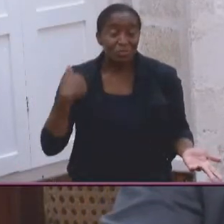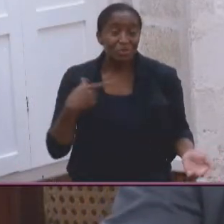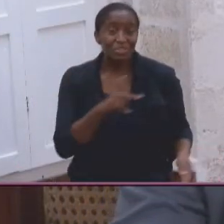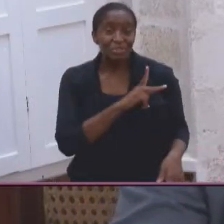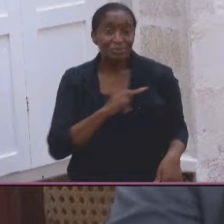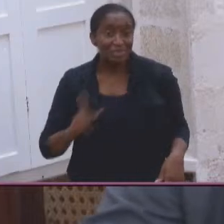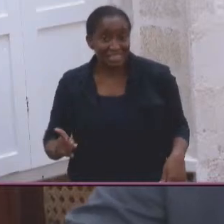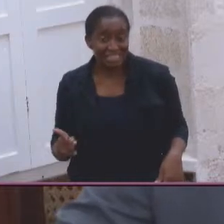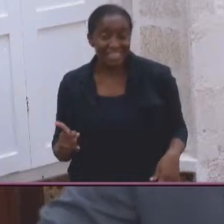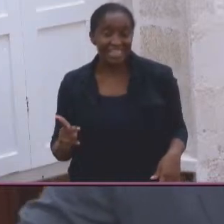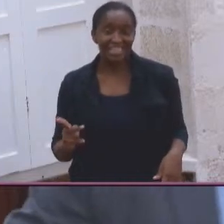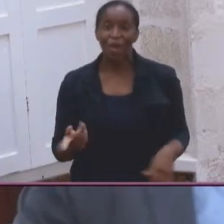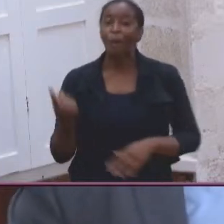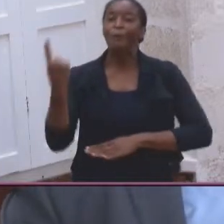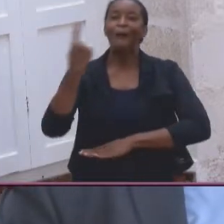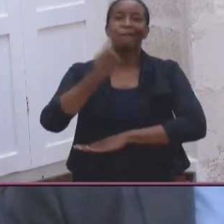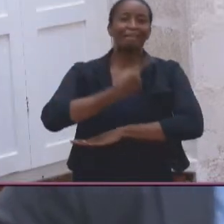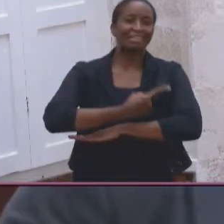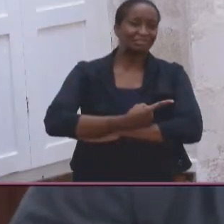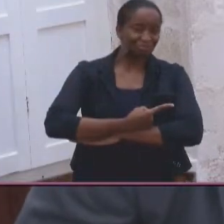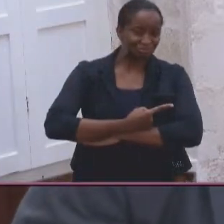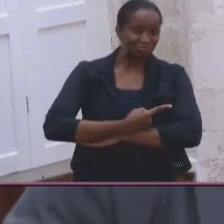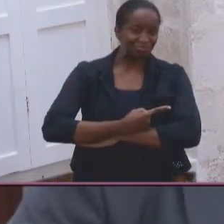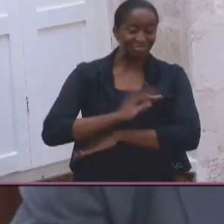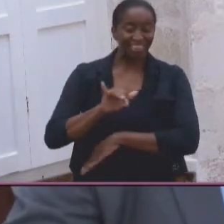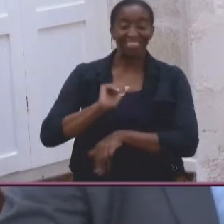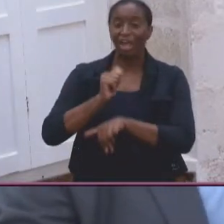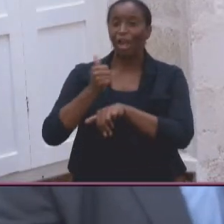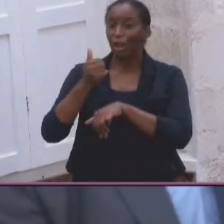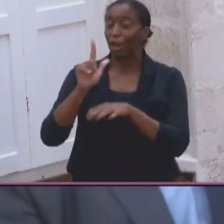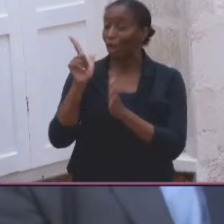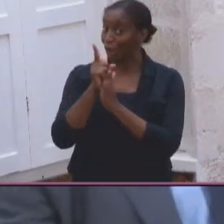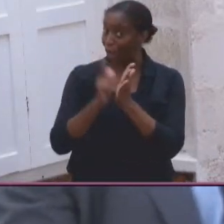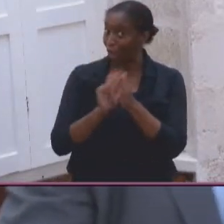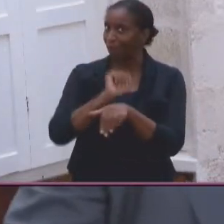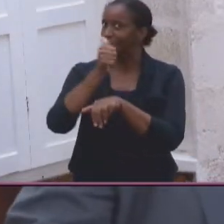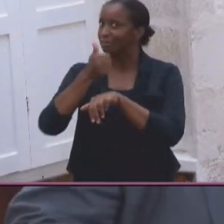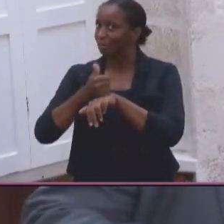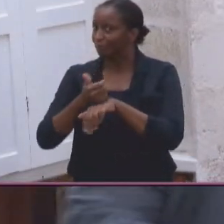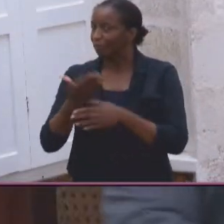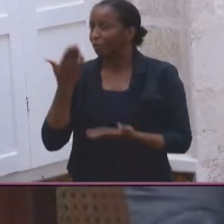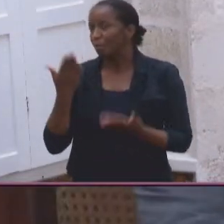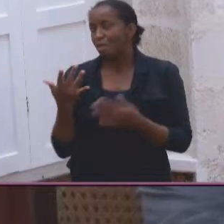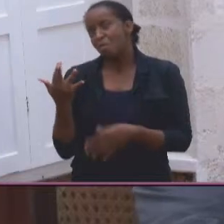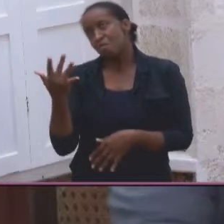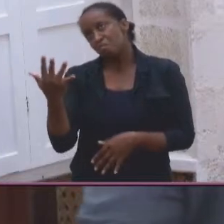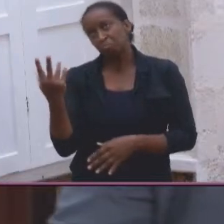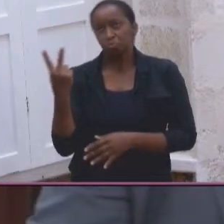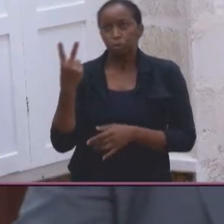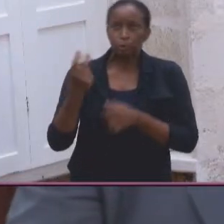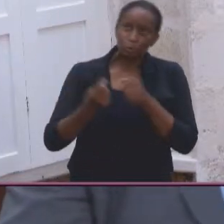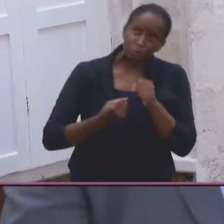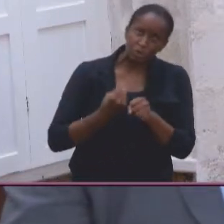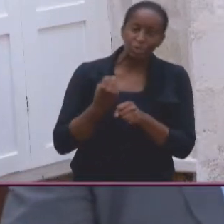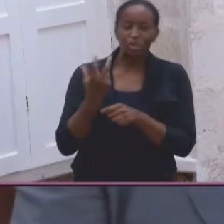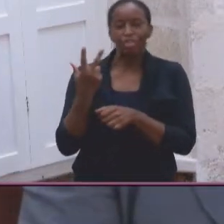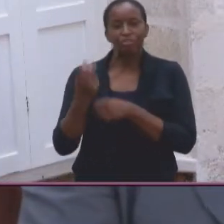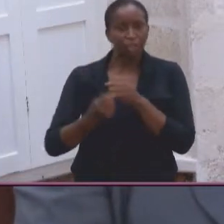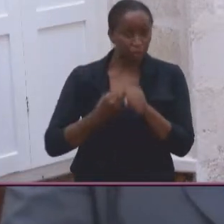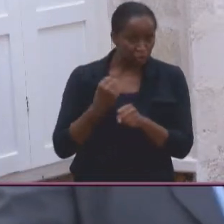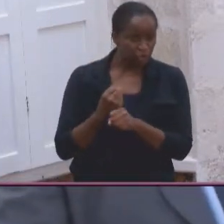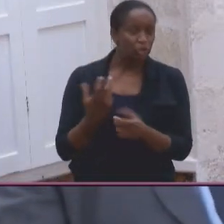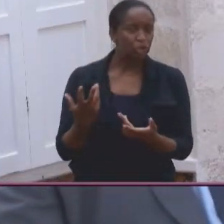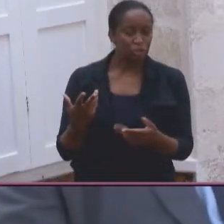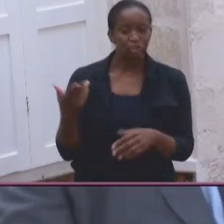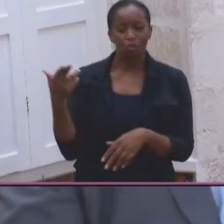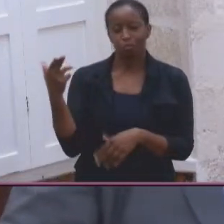2 or 3 years, perhaps the gun crime would have gotten to the point where I could then suggest